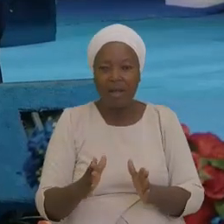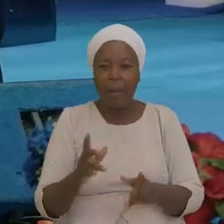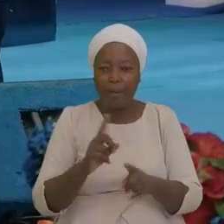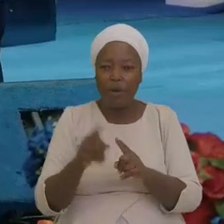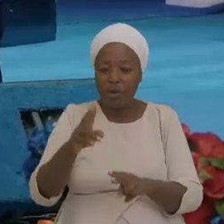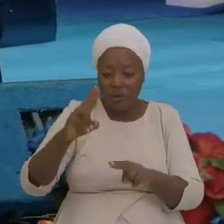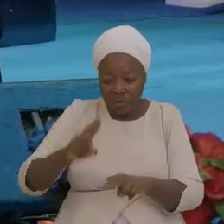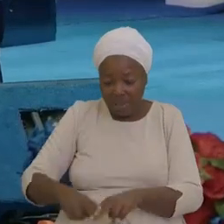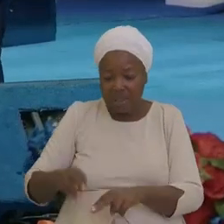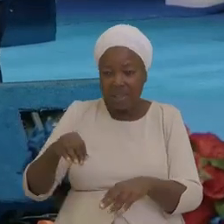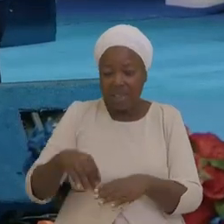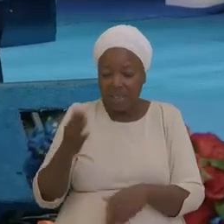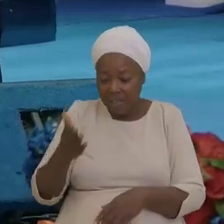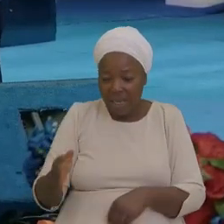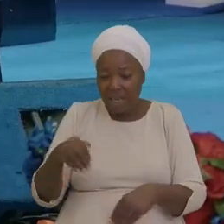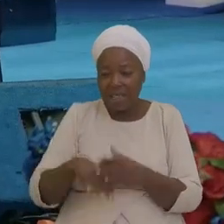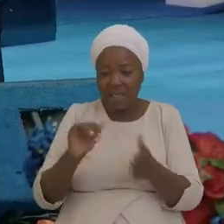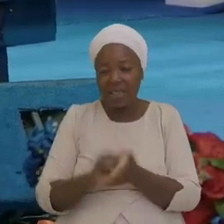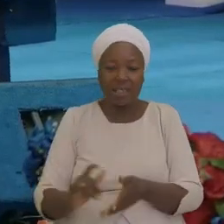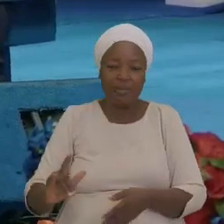is available on that plane.